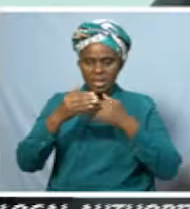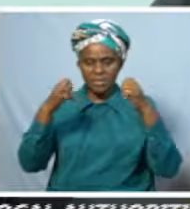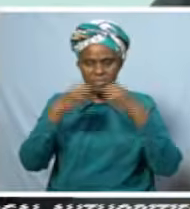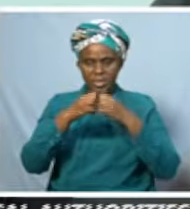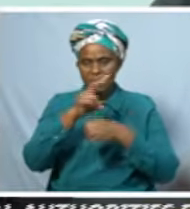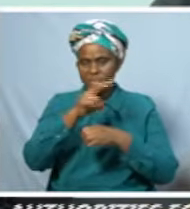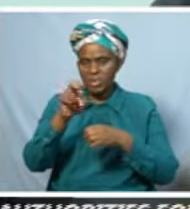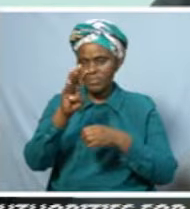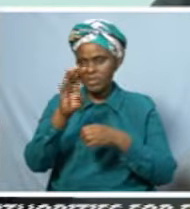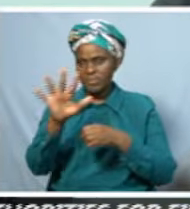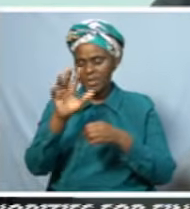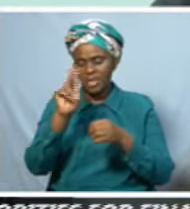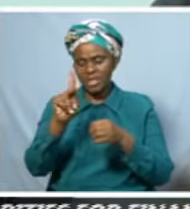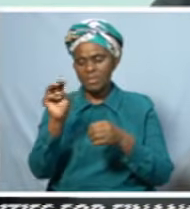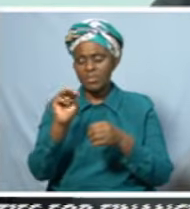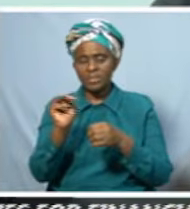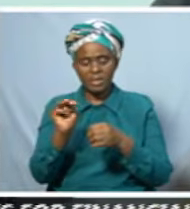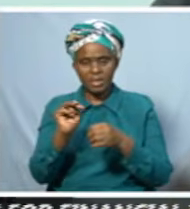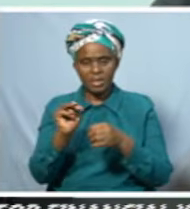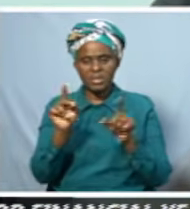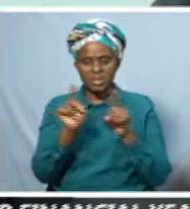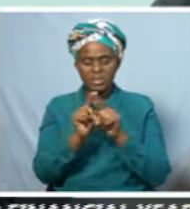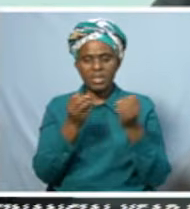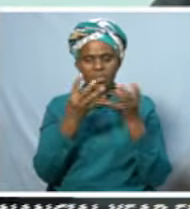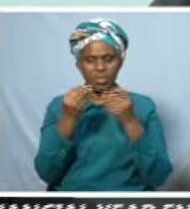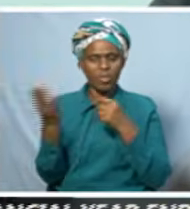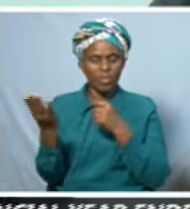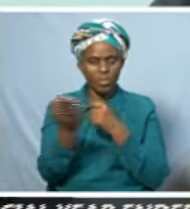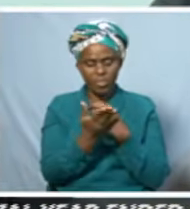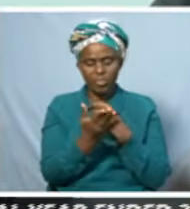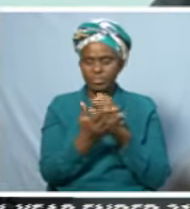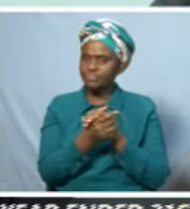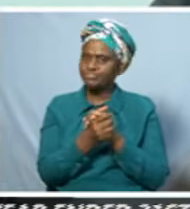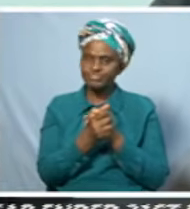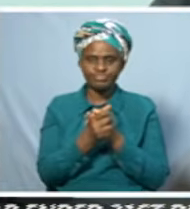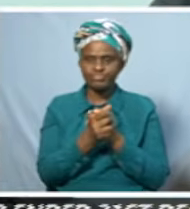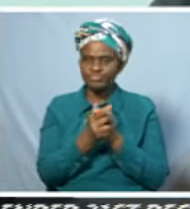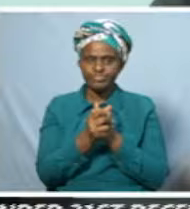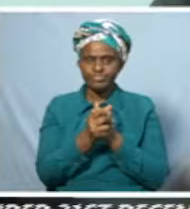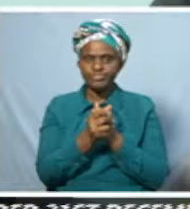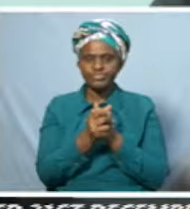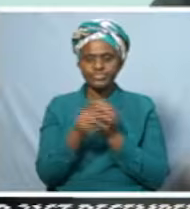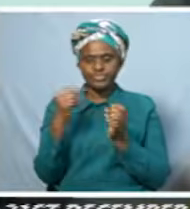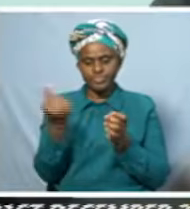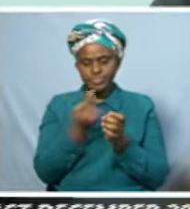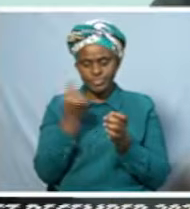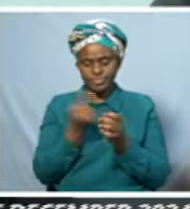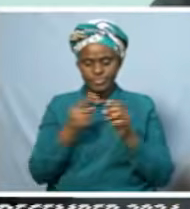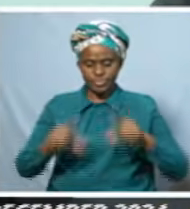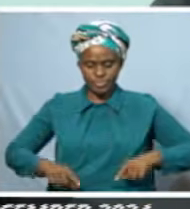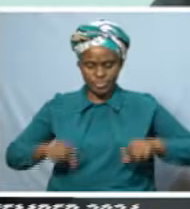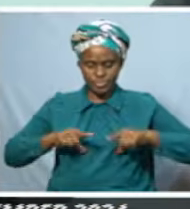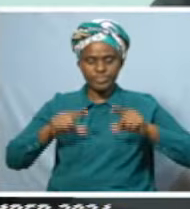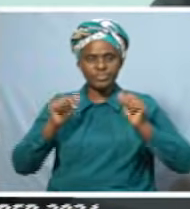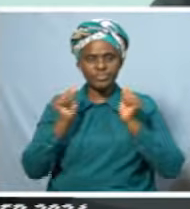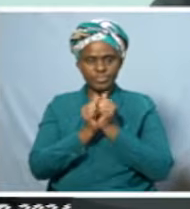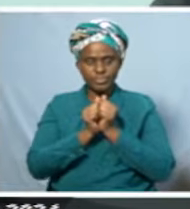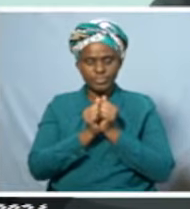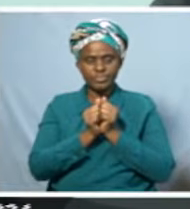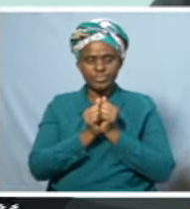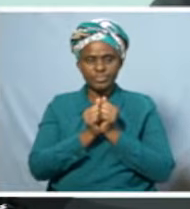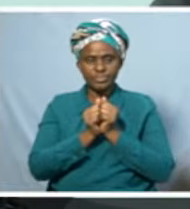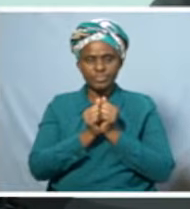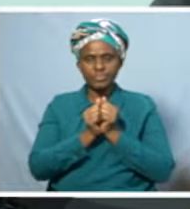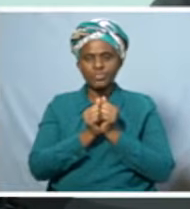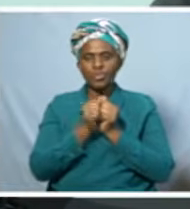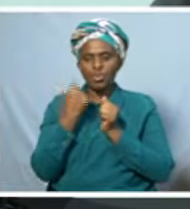245 kilometers, and mostly we only survive with